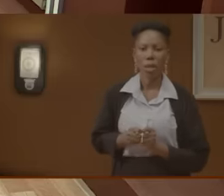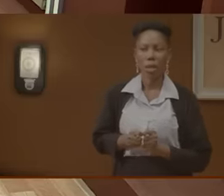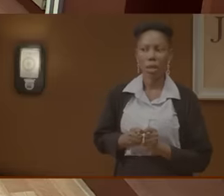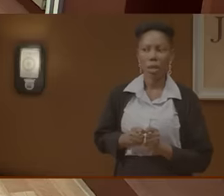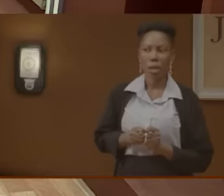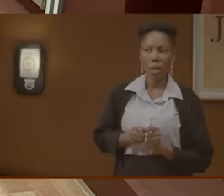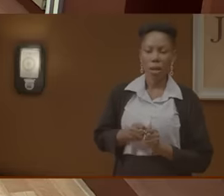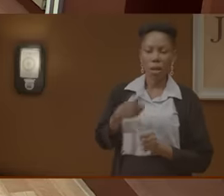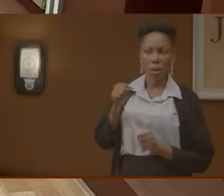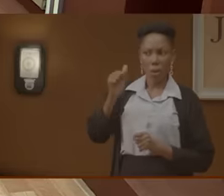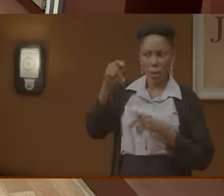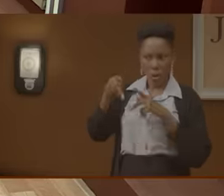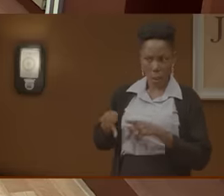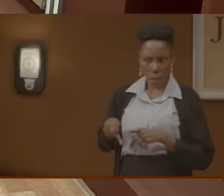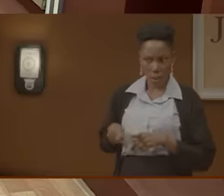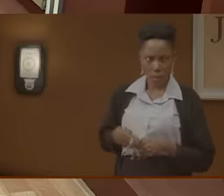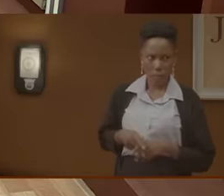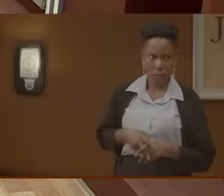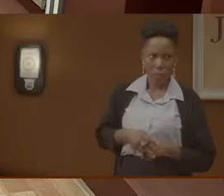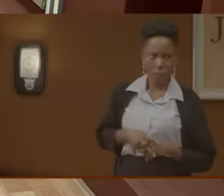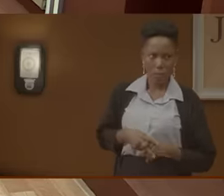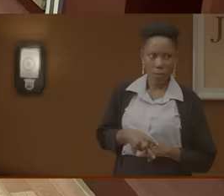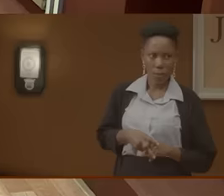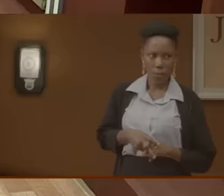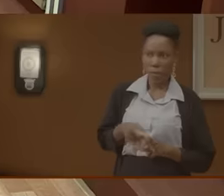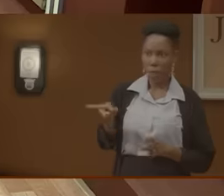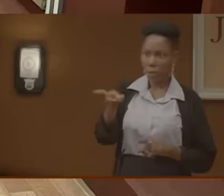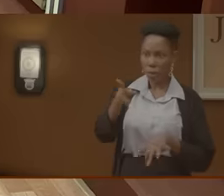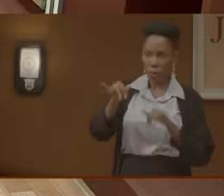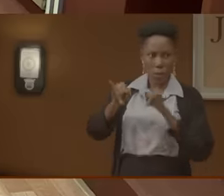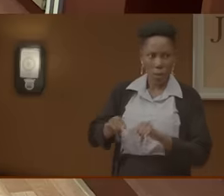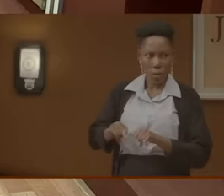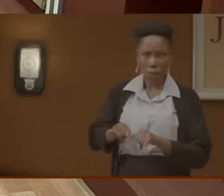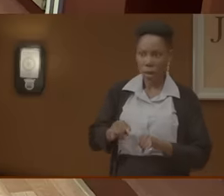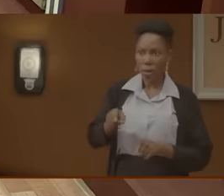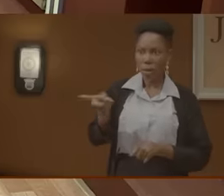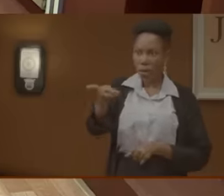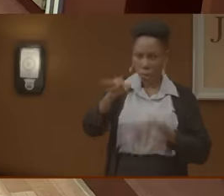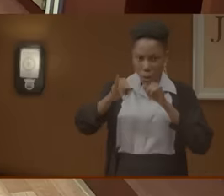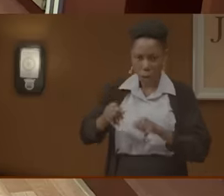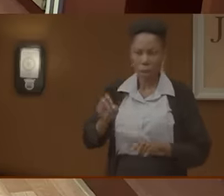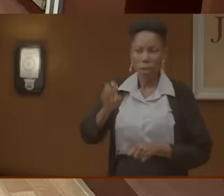greeting, good morning, you know, day. 2 years? Yes. You were living together like yes. That? Yes. We're not speaking to each other? Yes.